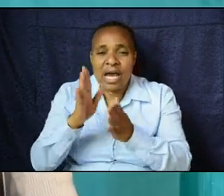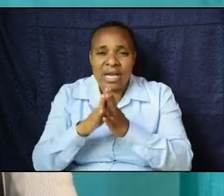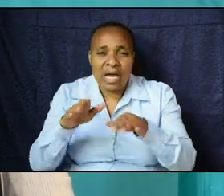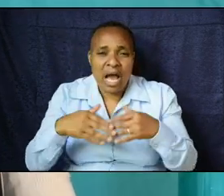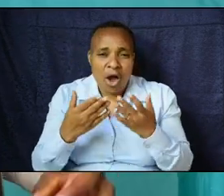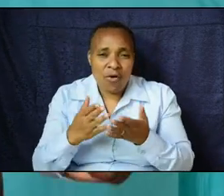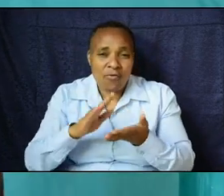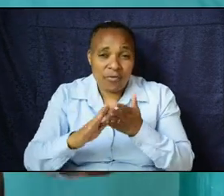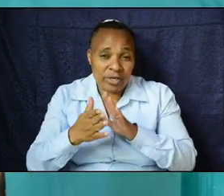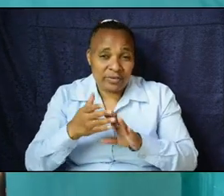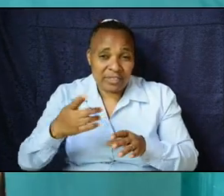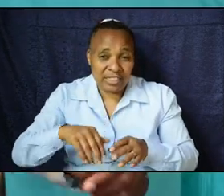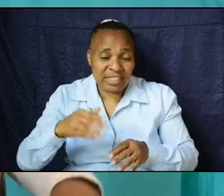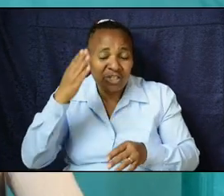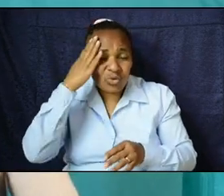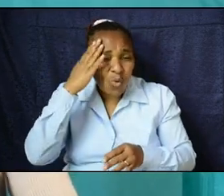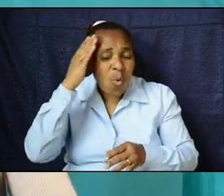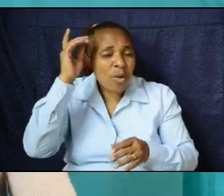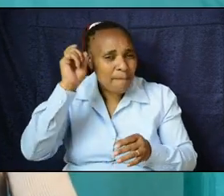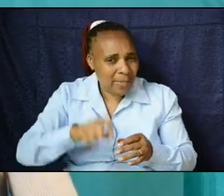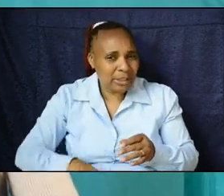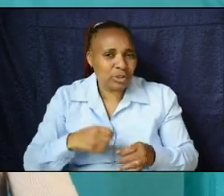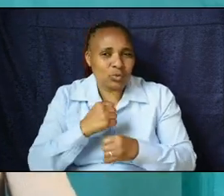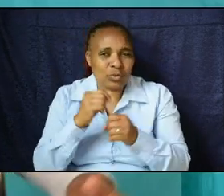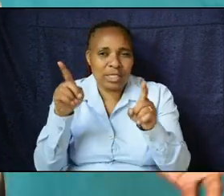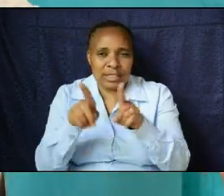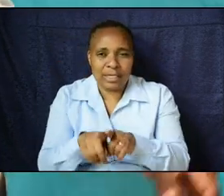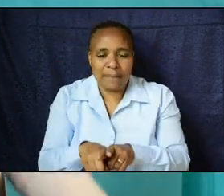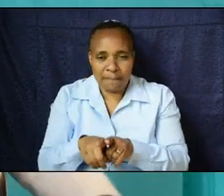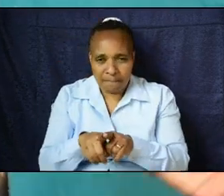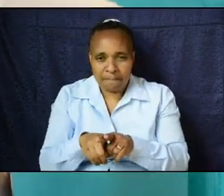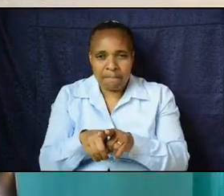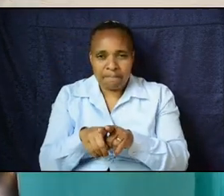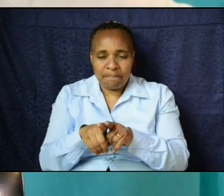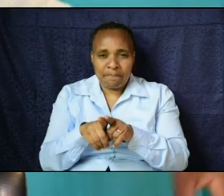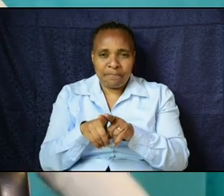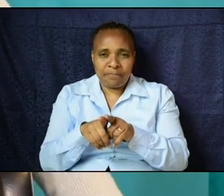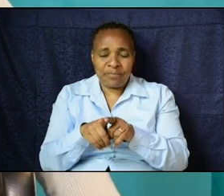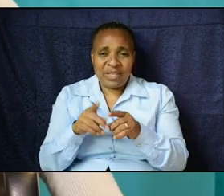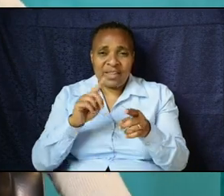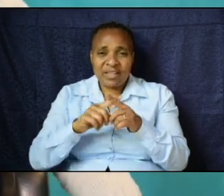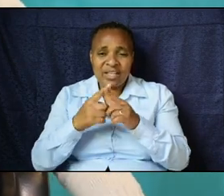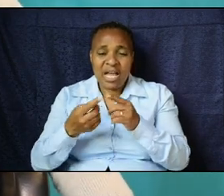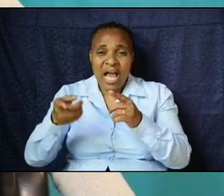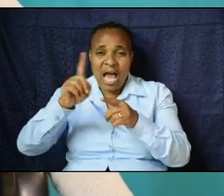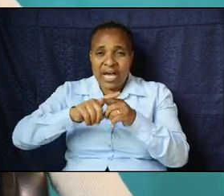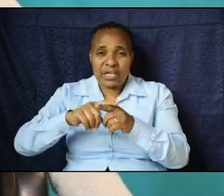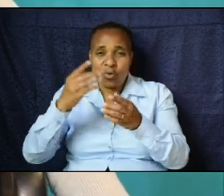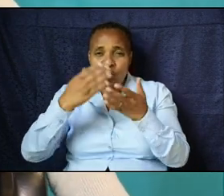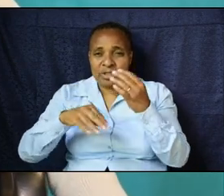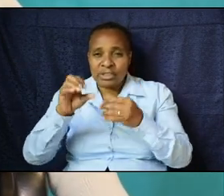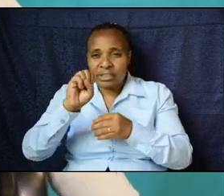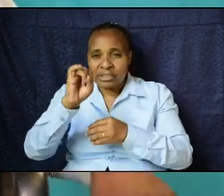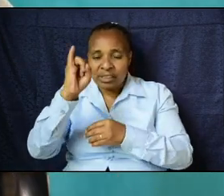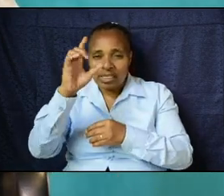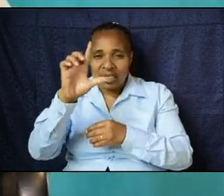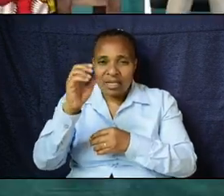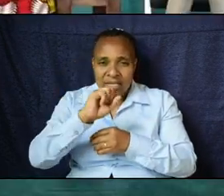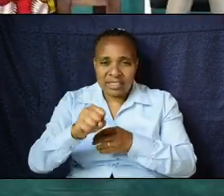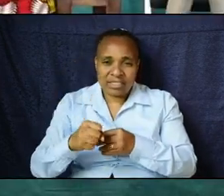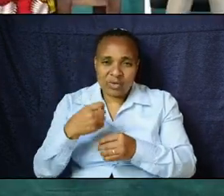he also knew that that's what he's supposed to do. Mm-hmm. Yeah, I think that can also add to what Silas was trying to say in that. Yeah. Yeah. So